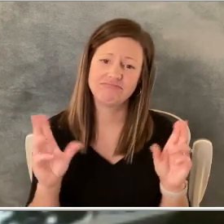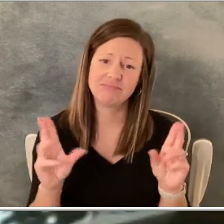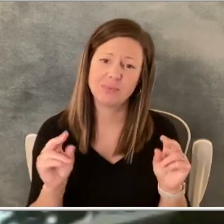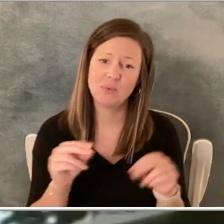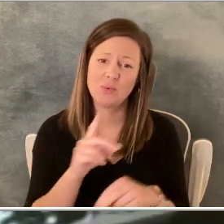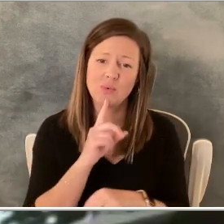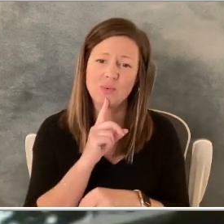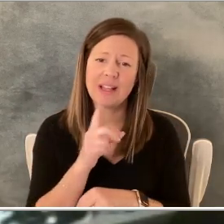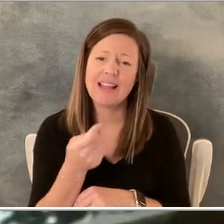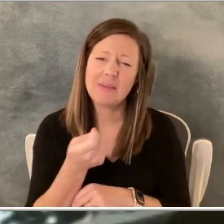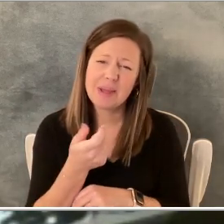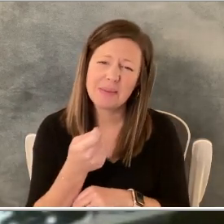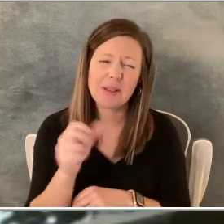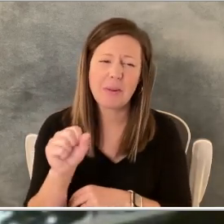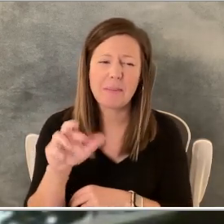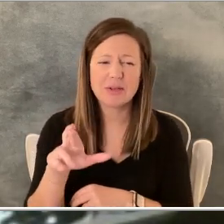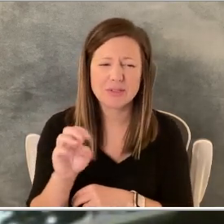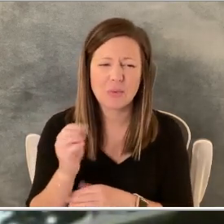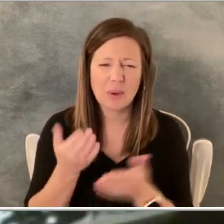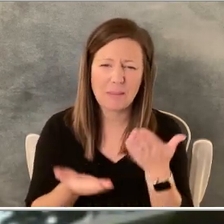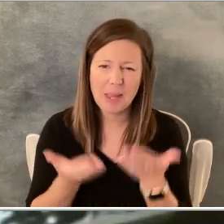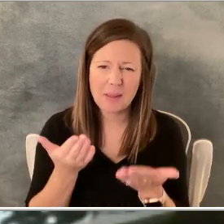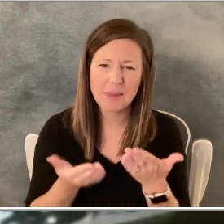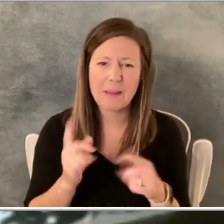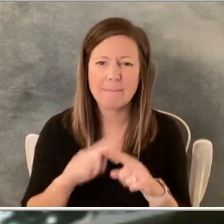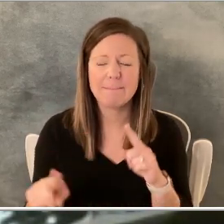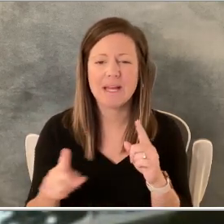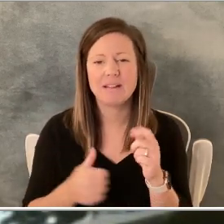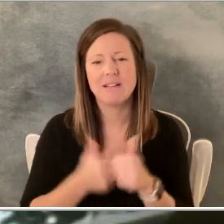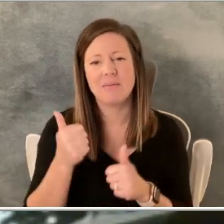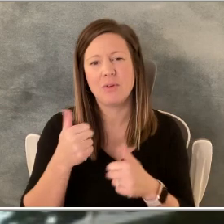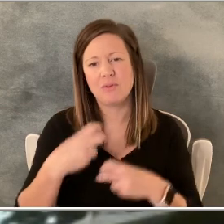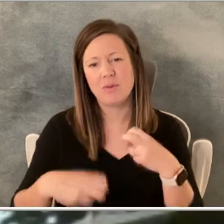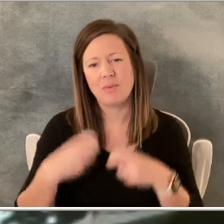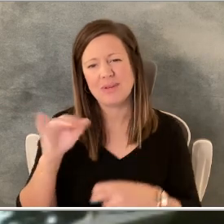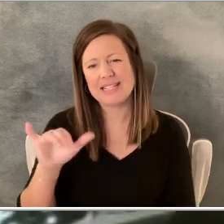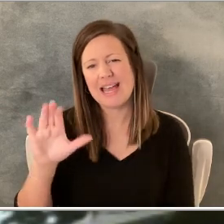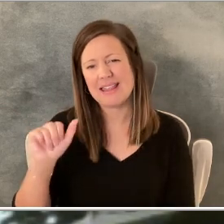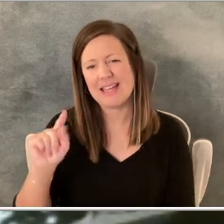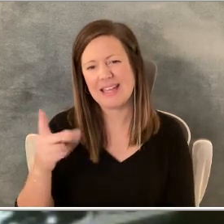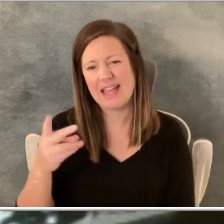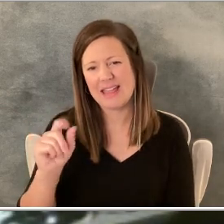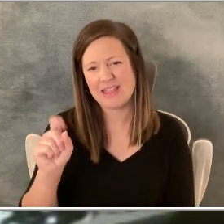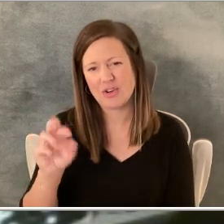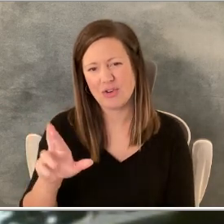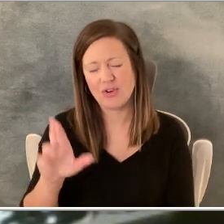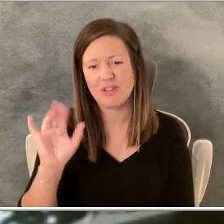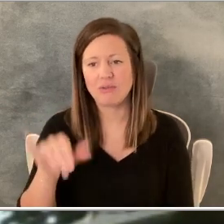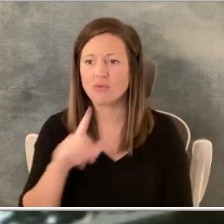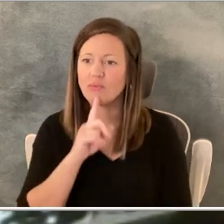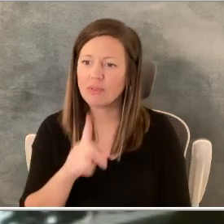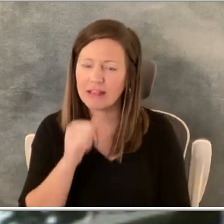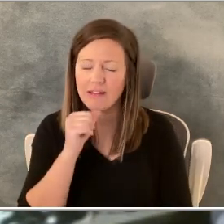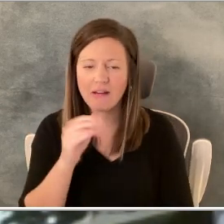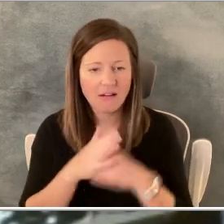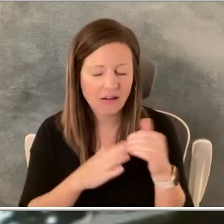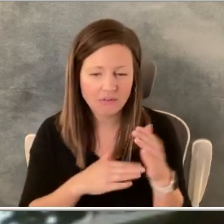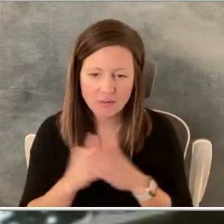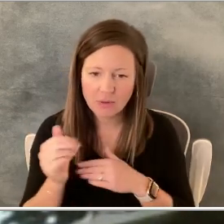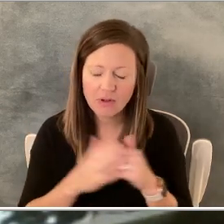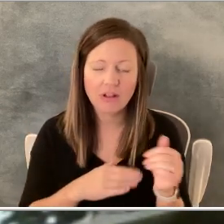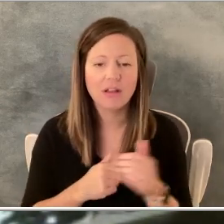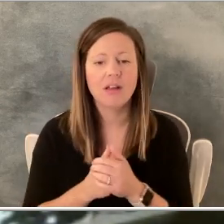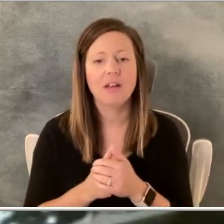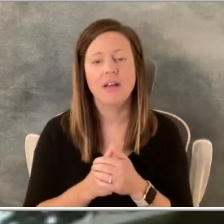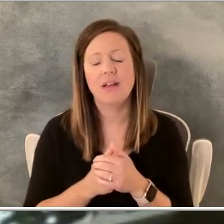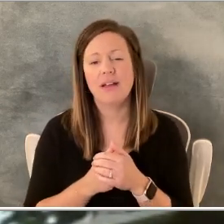a little soreness maybe. The biggest issue I had was the catheter. Those things are incredibly uncomfortable. You're